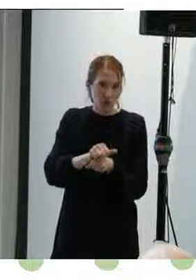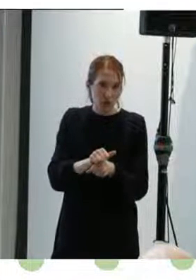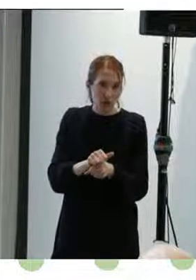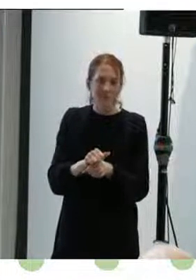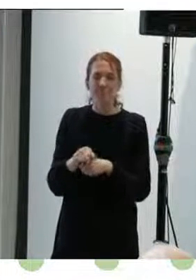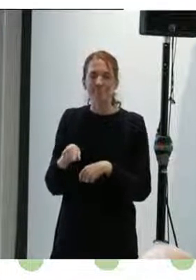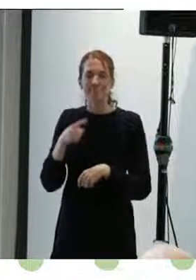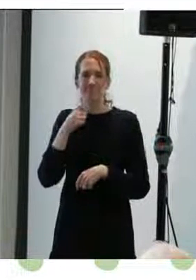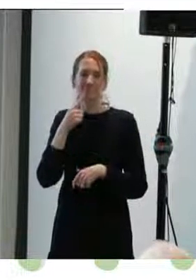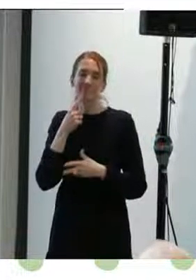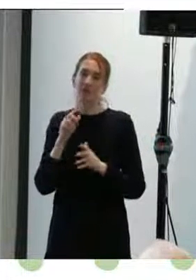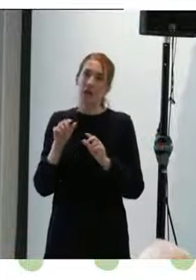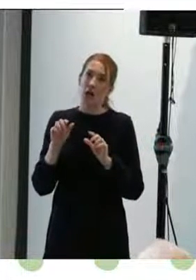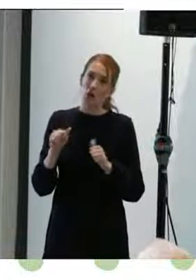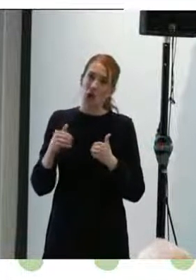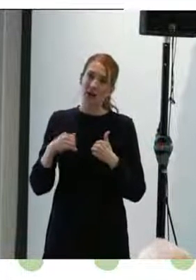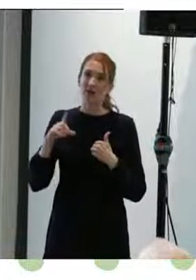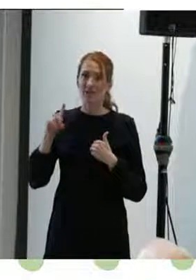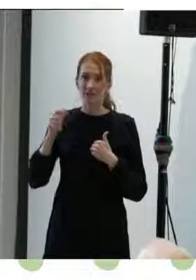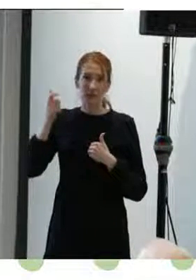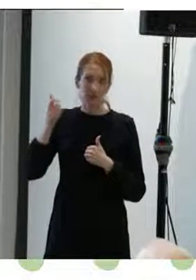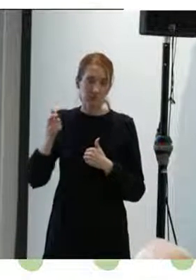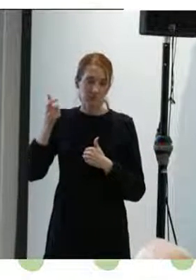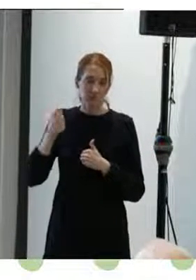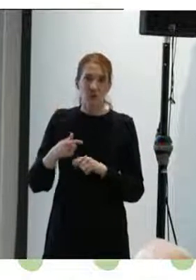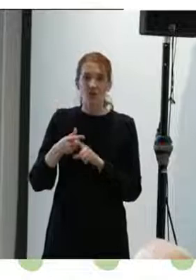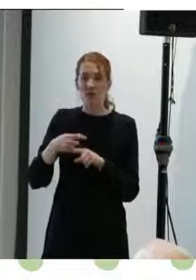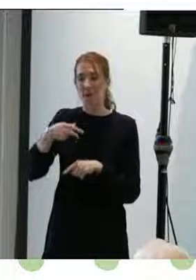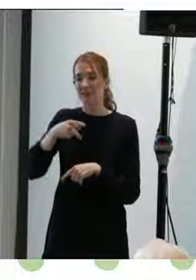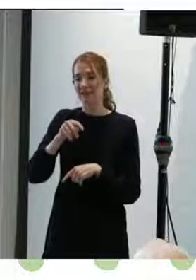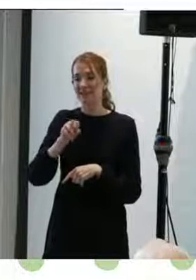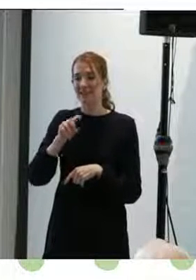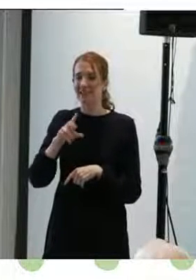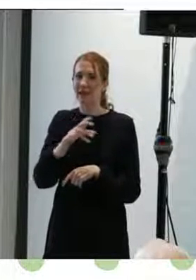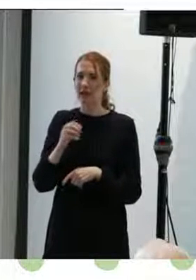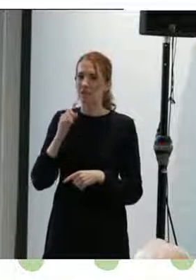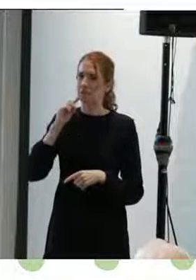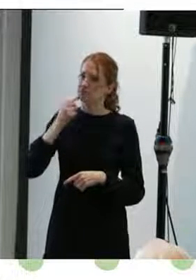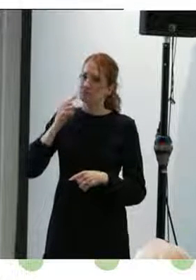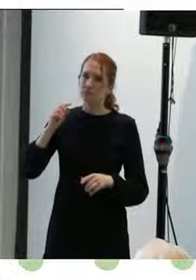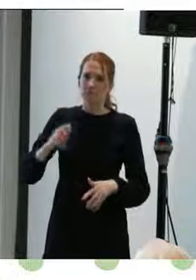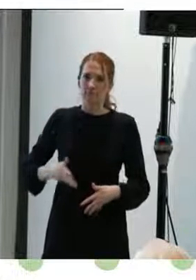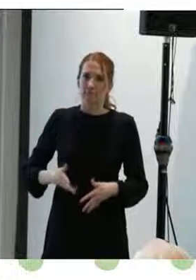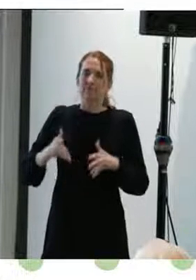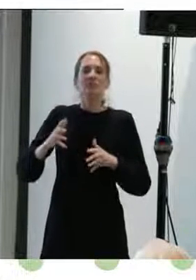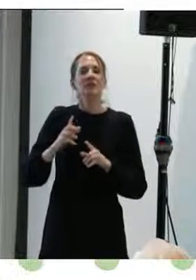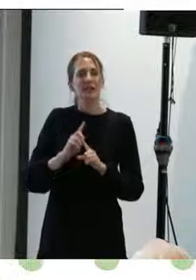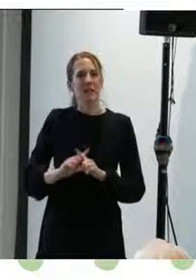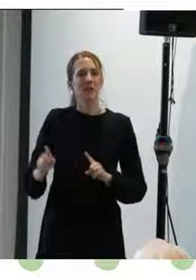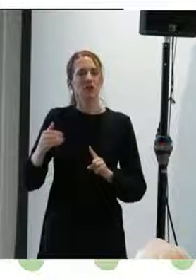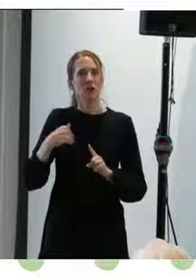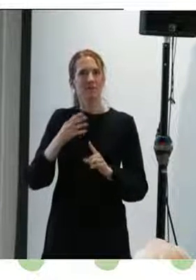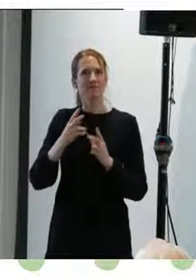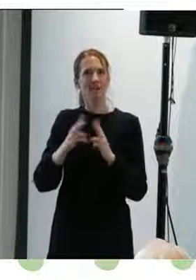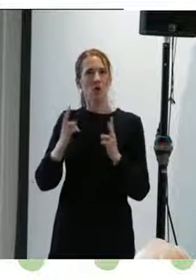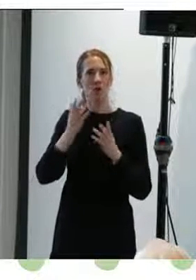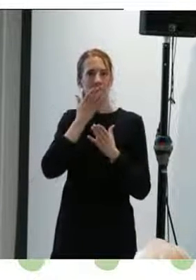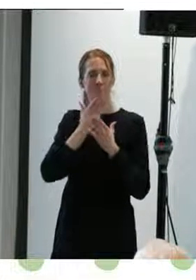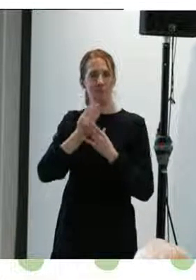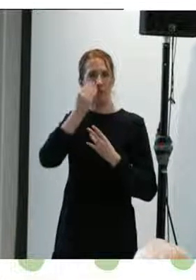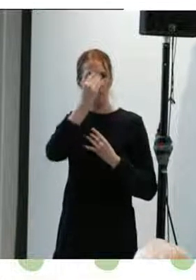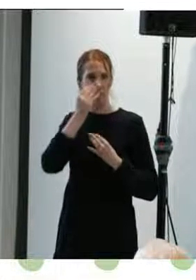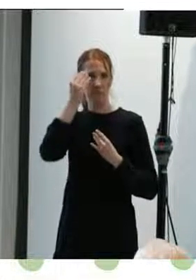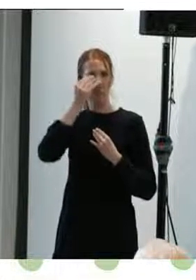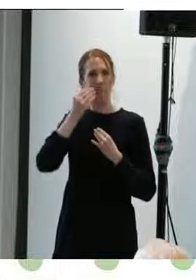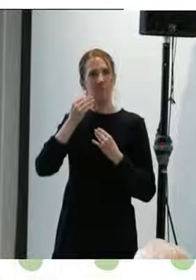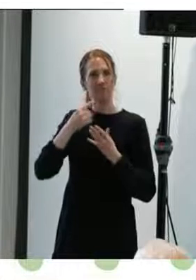my PTSD and my severe anxiety. But then she launches into this very thoughtful discussion about how